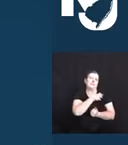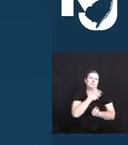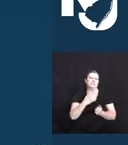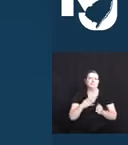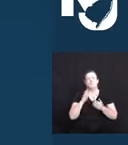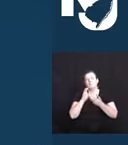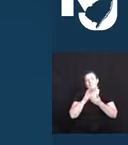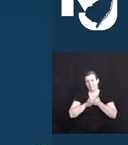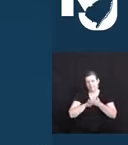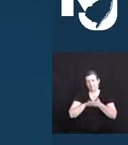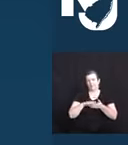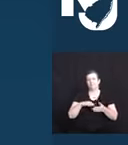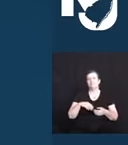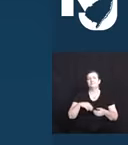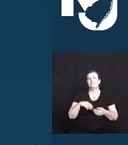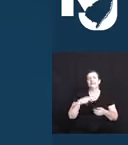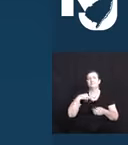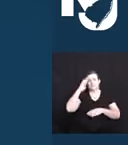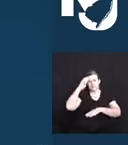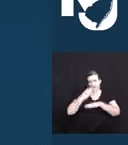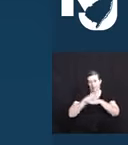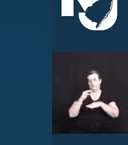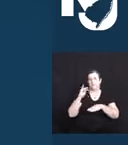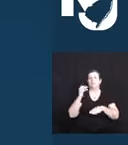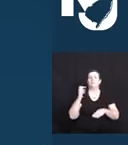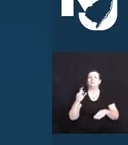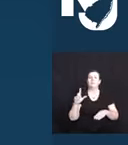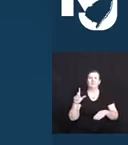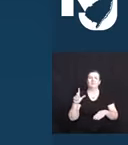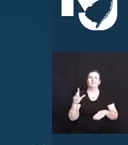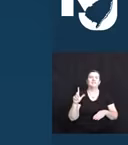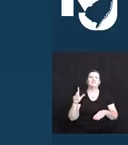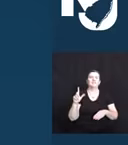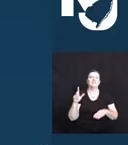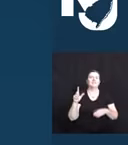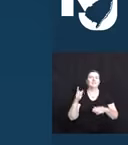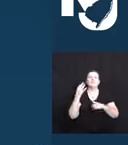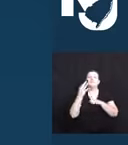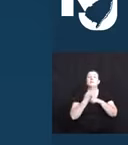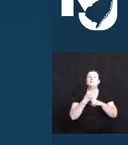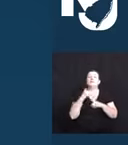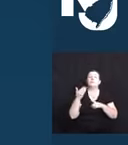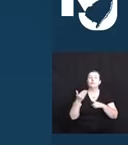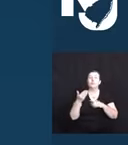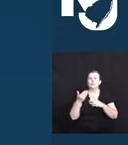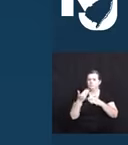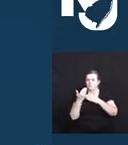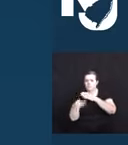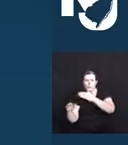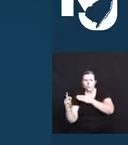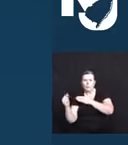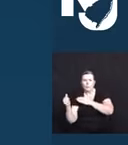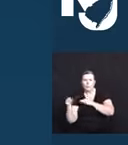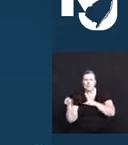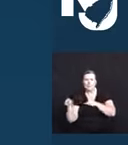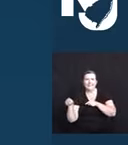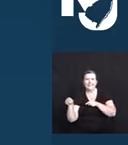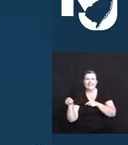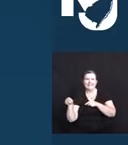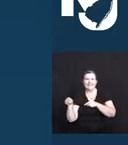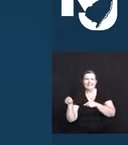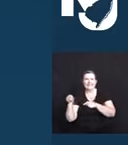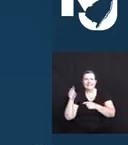only 9 months after Michael's birth, Howard was killed in the line of duty in a car accident. Josephine